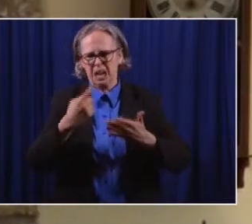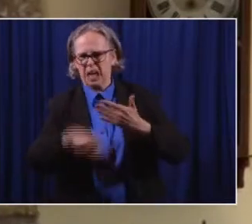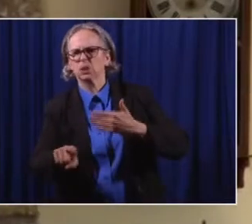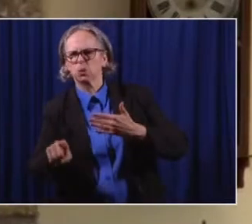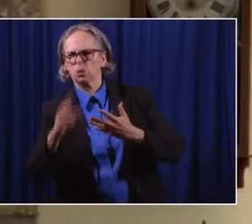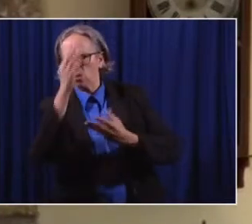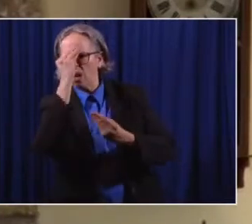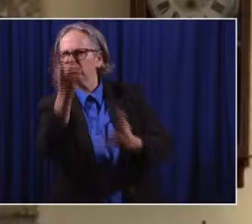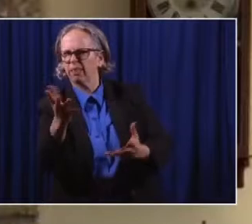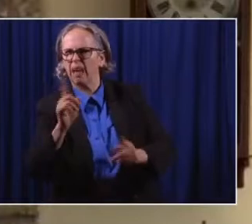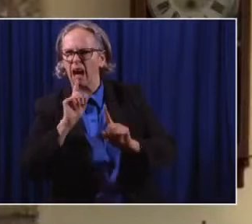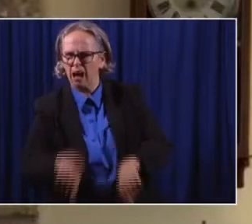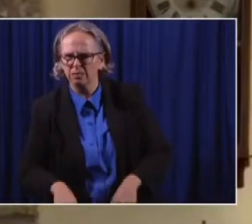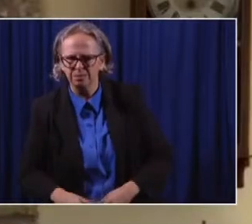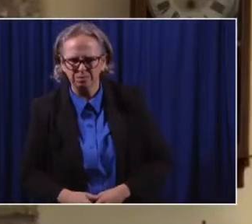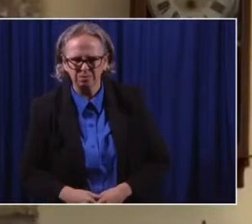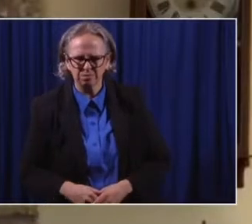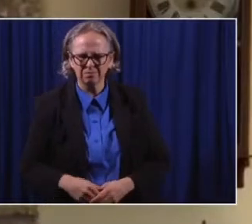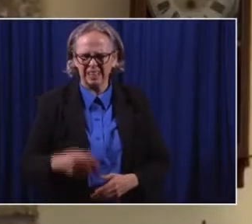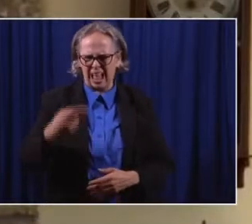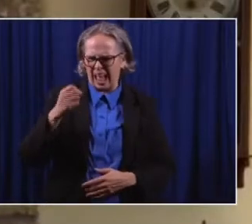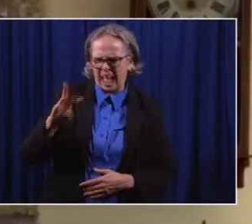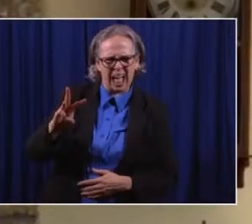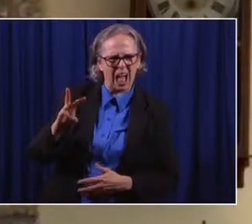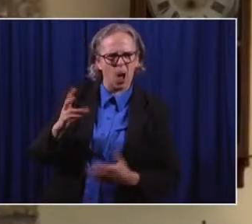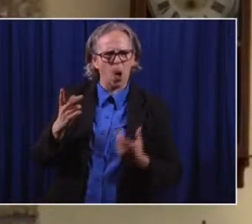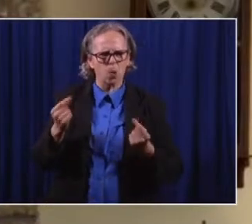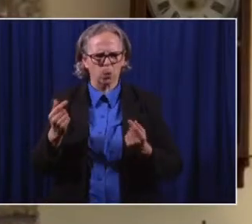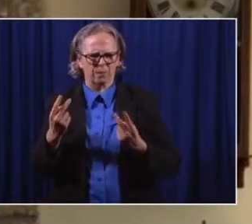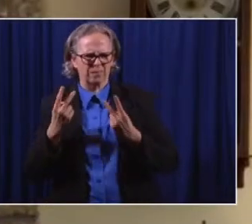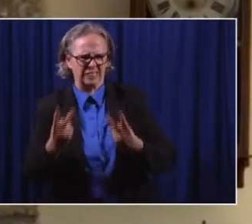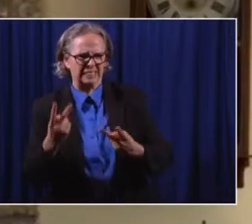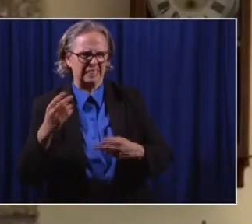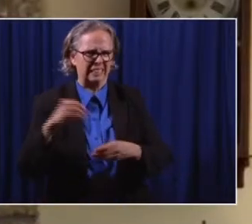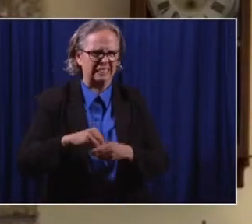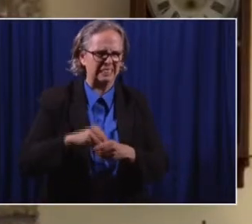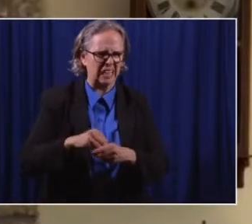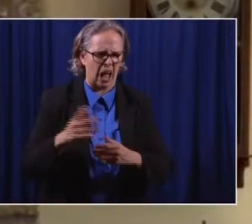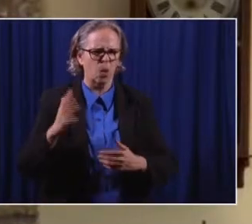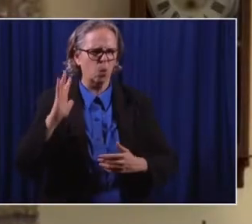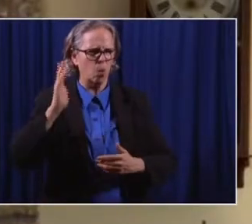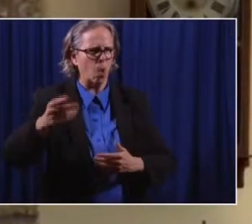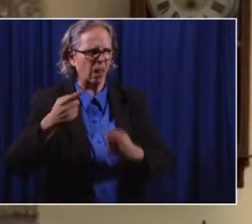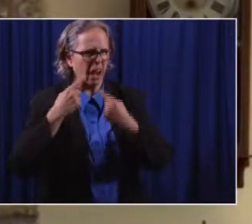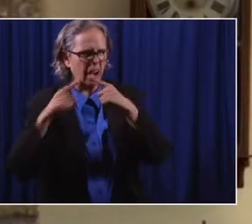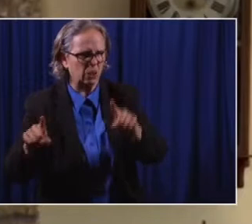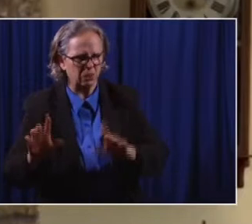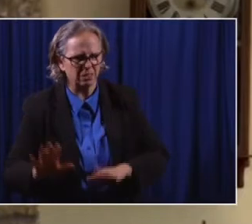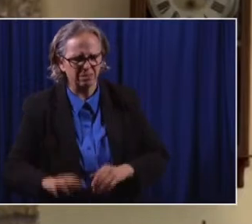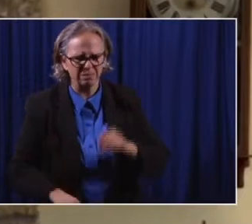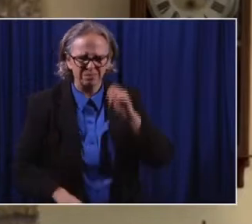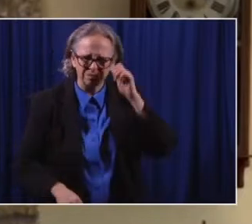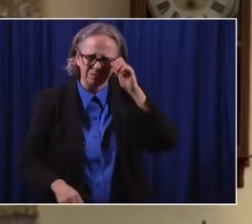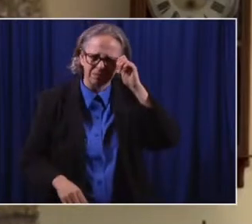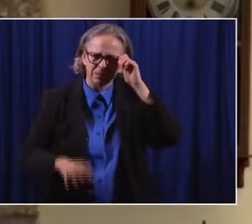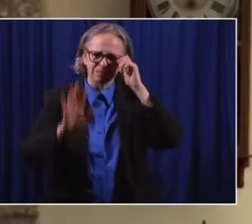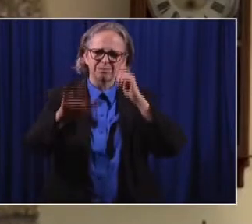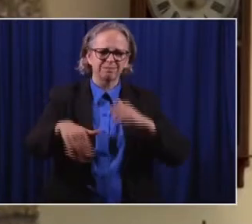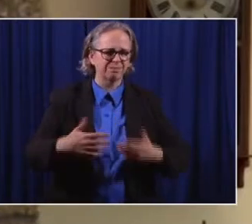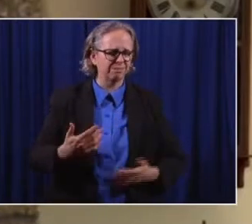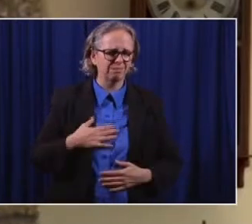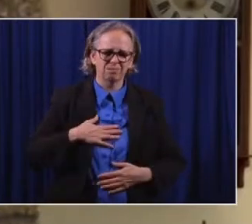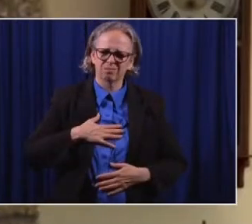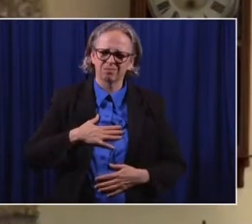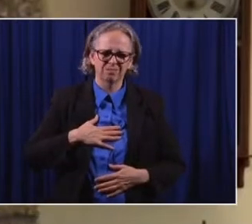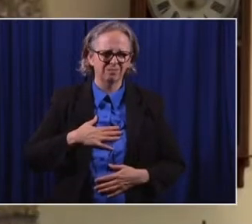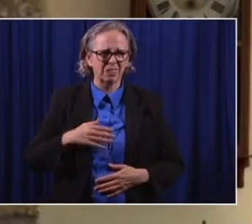to roll out that visitation. But again, in light of the discussion we had